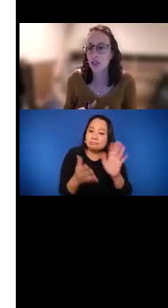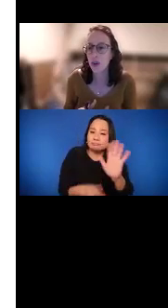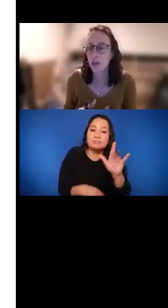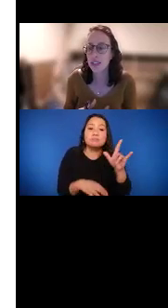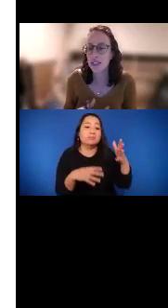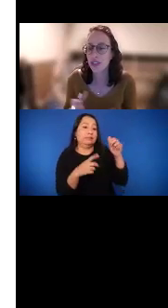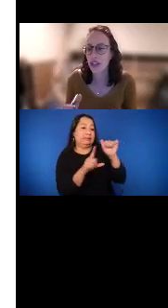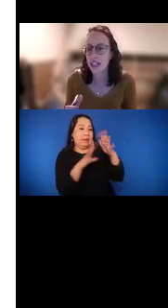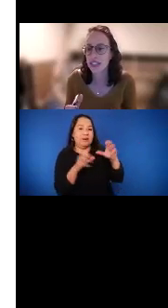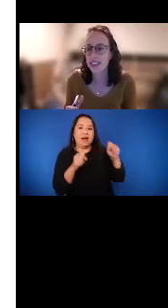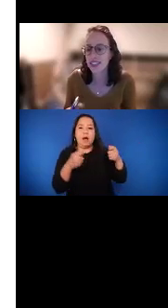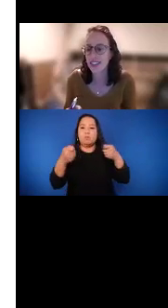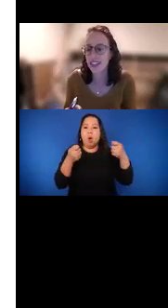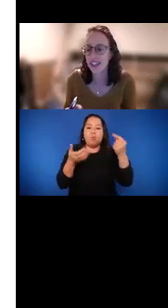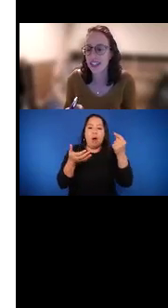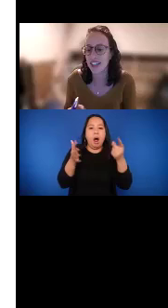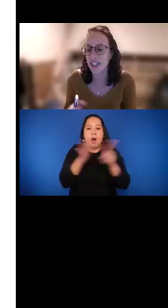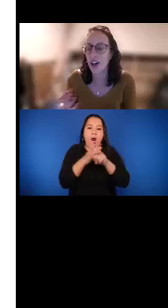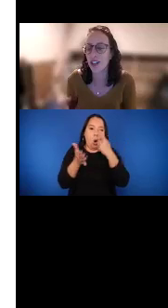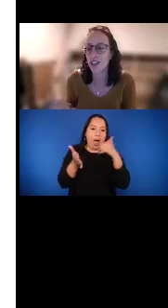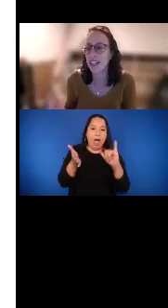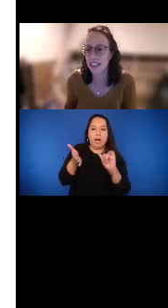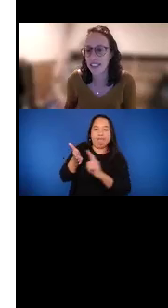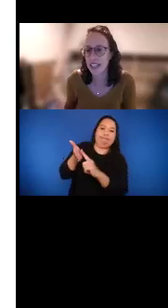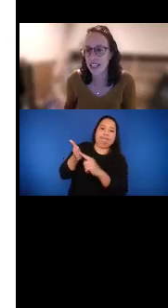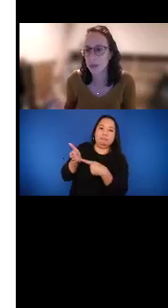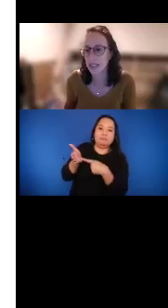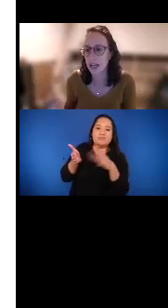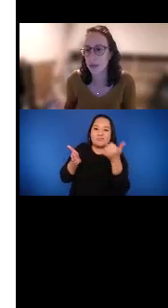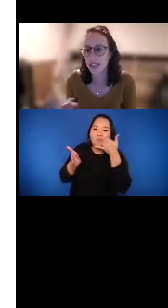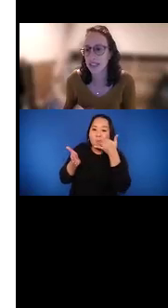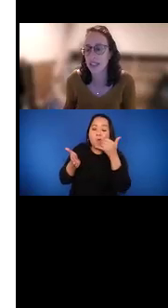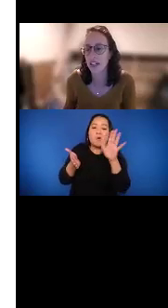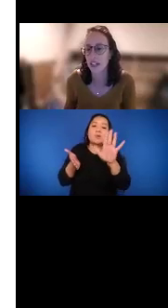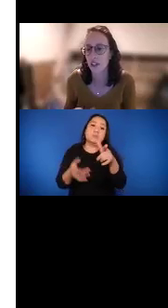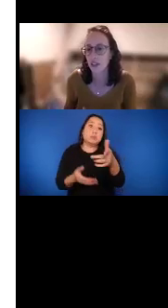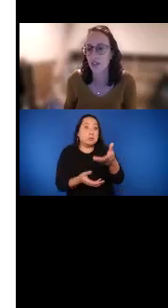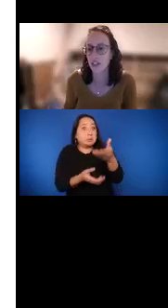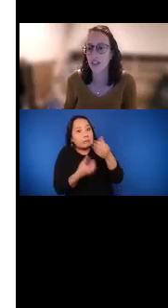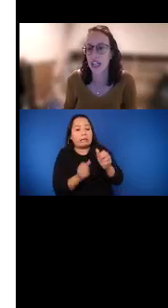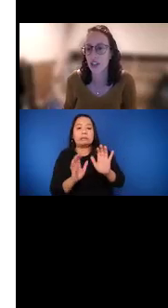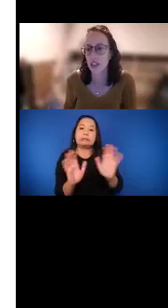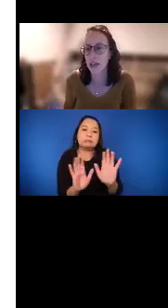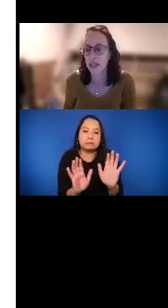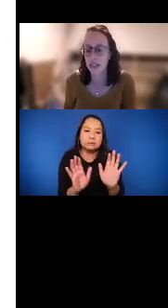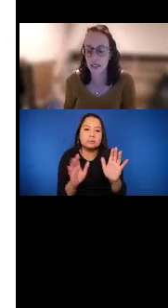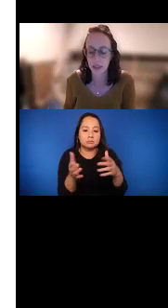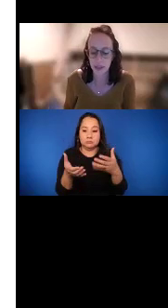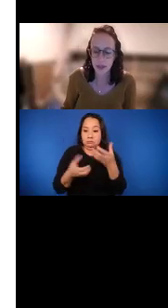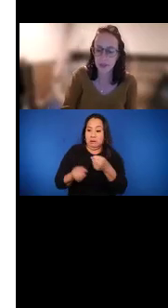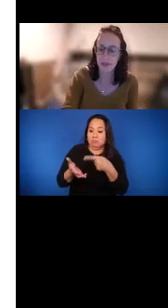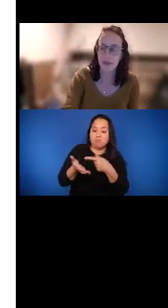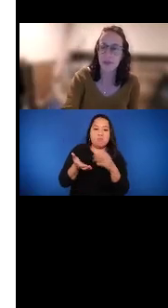So don't trust the caller ID that comes up. That's not a good verification